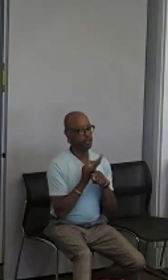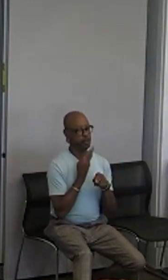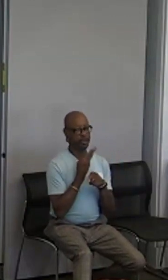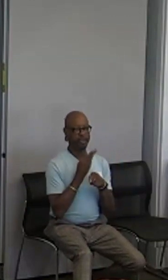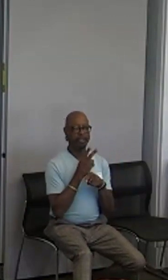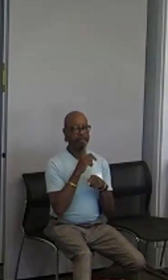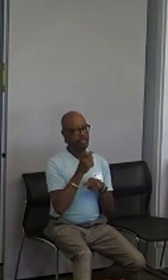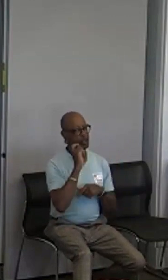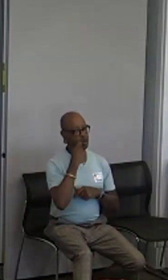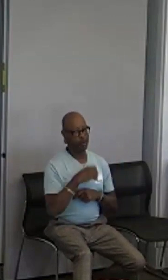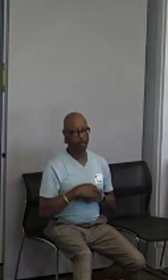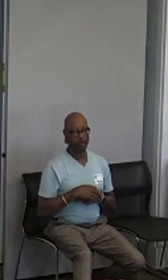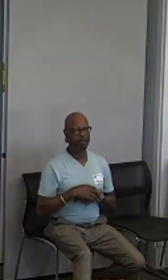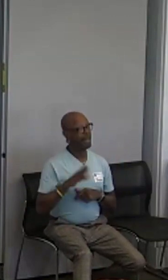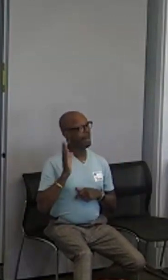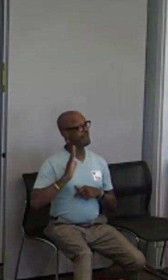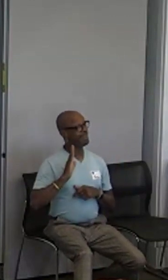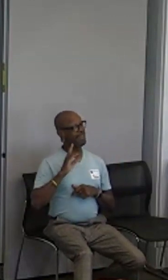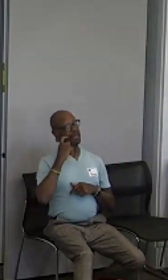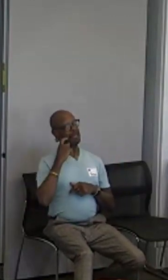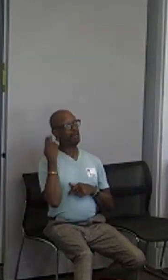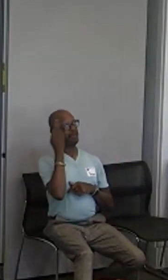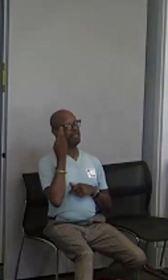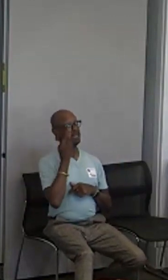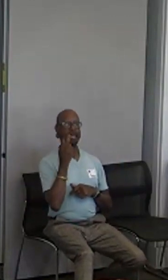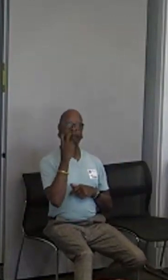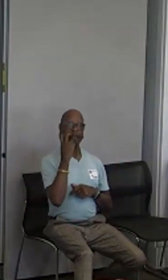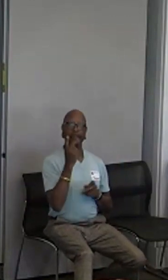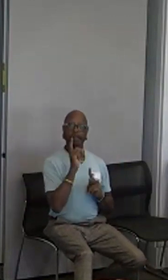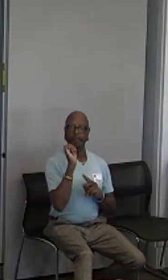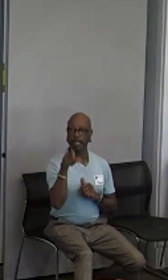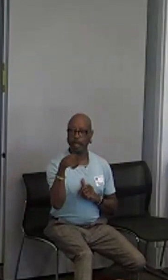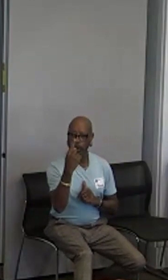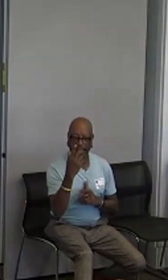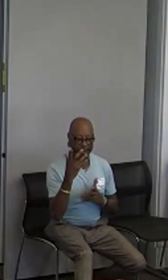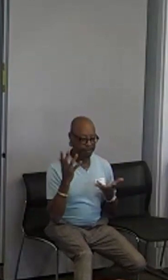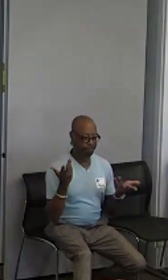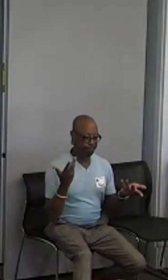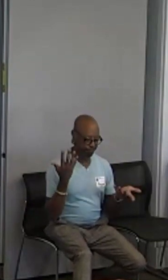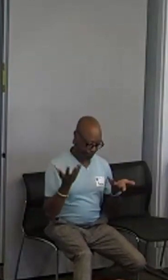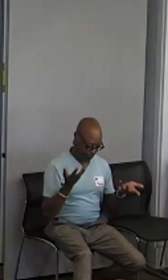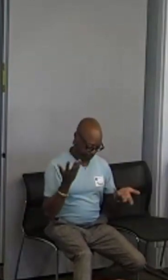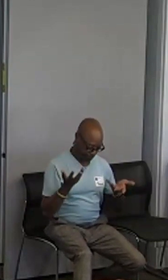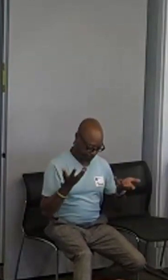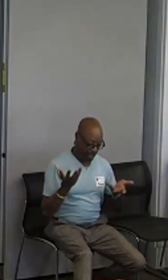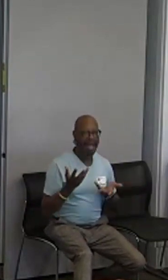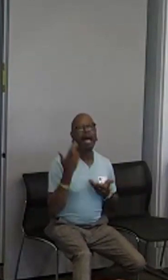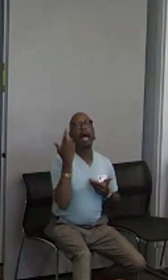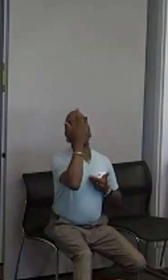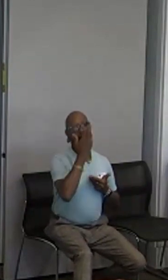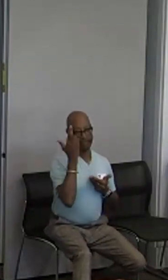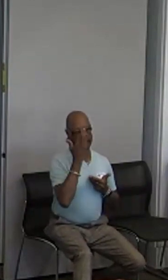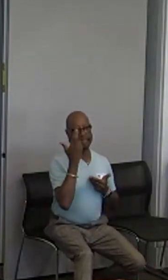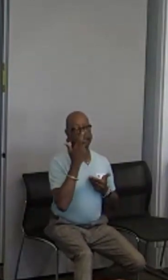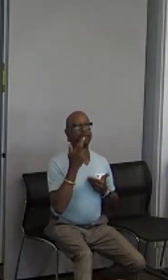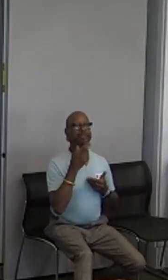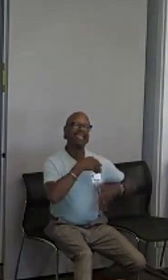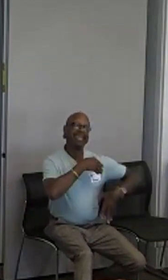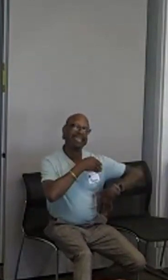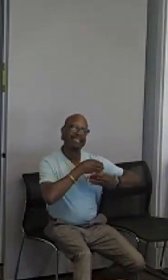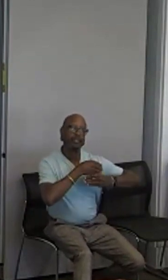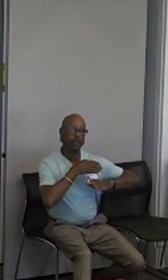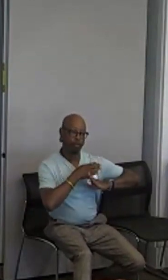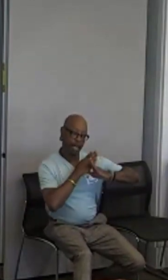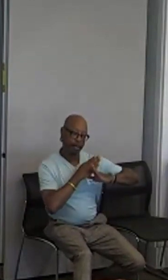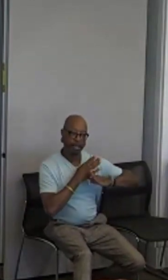realized blind people, not only is it, I realized that there was an additional barrier. The